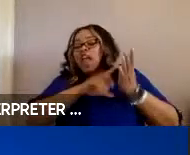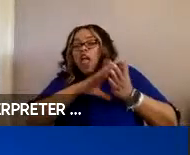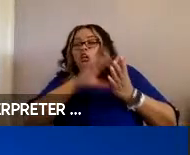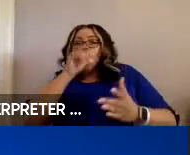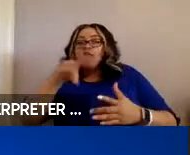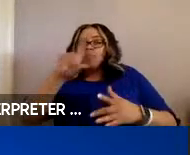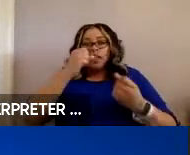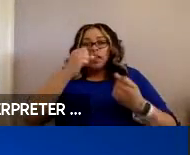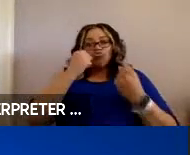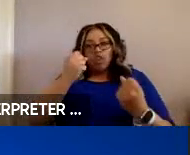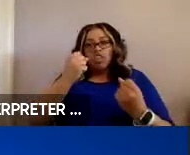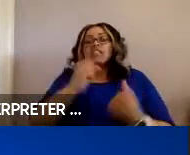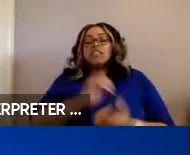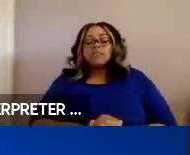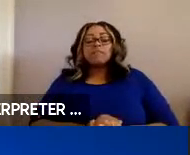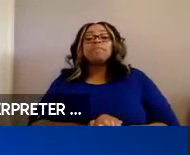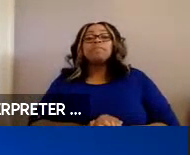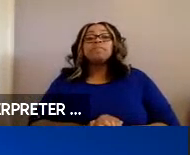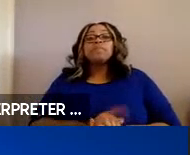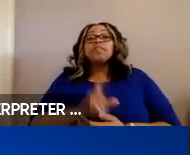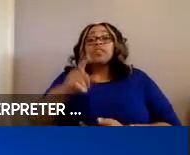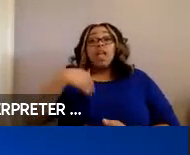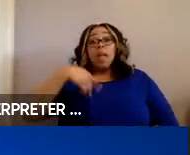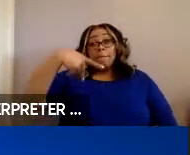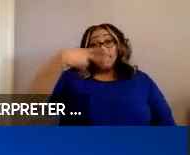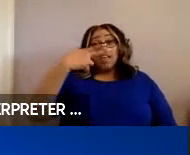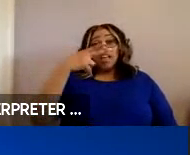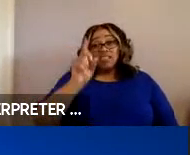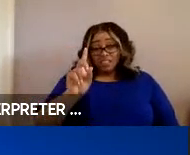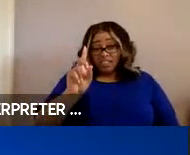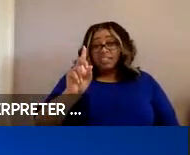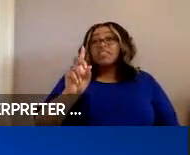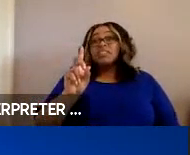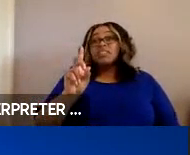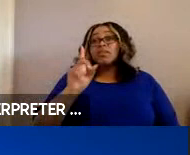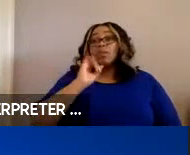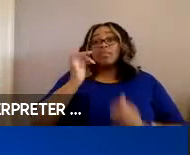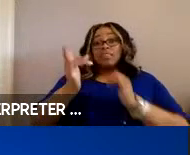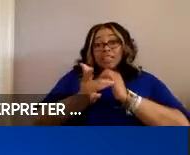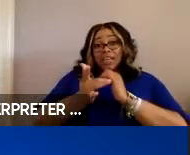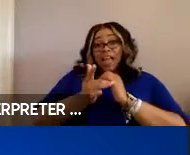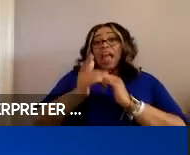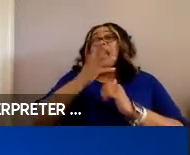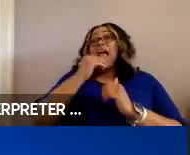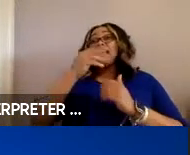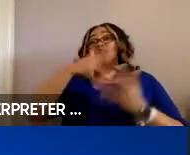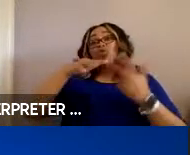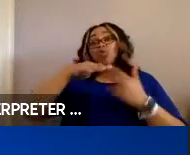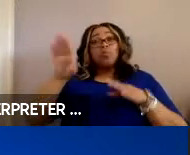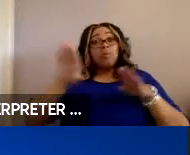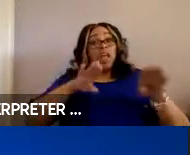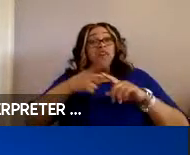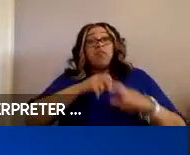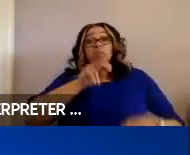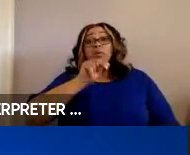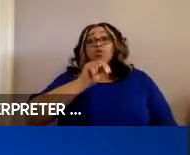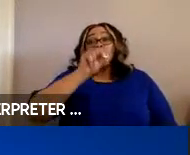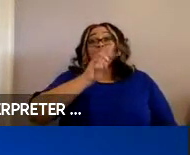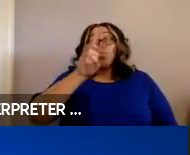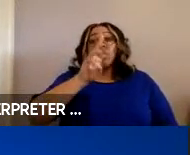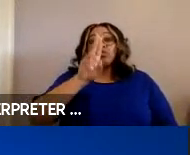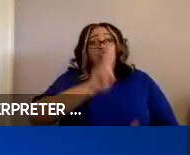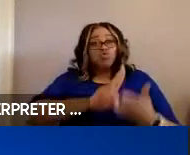their strengths. She holds a PhD in technology and social behavior from Northwestern